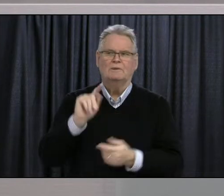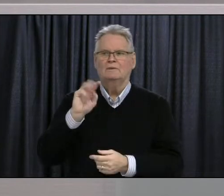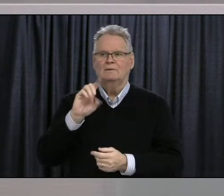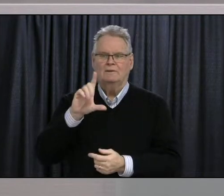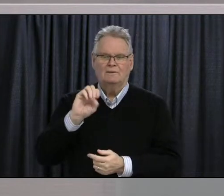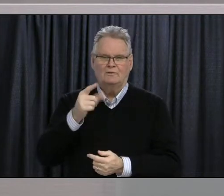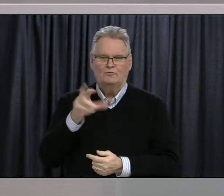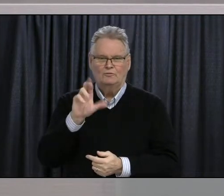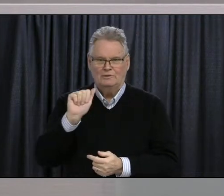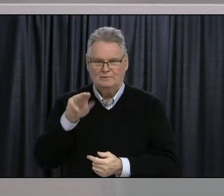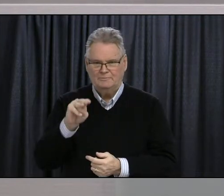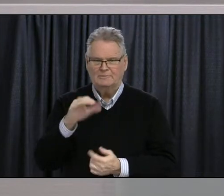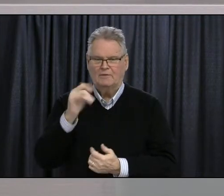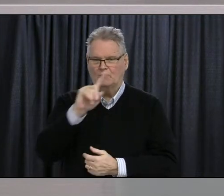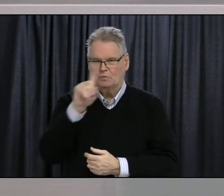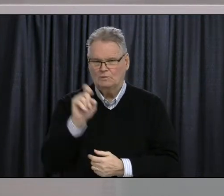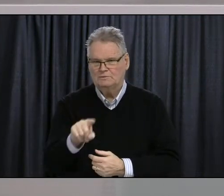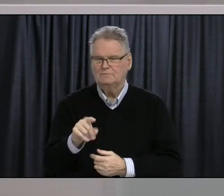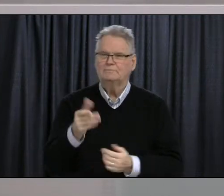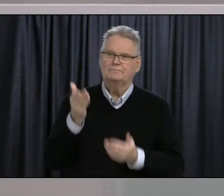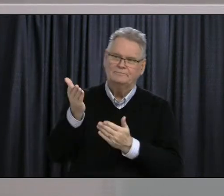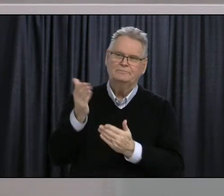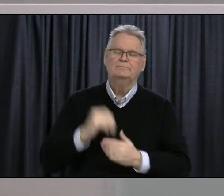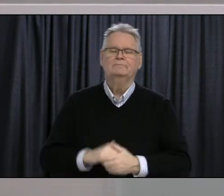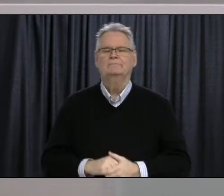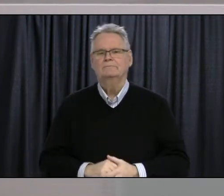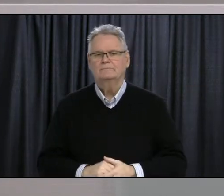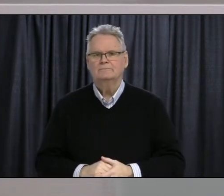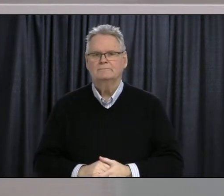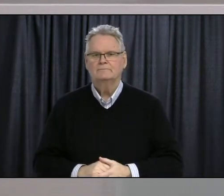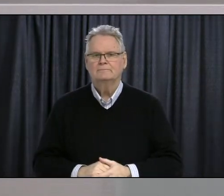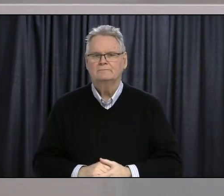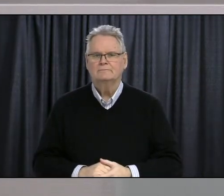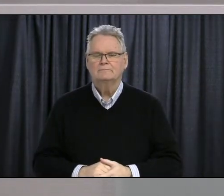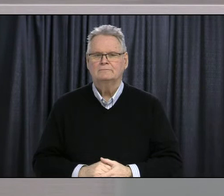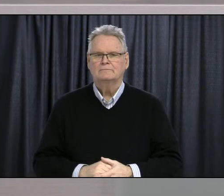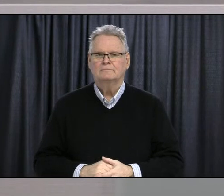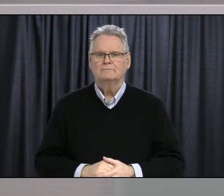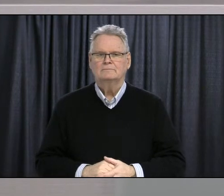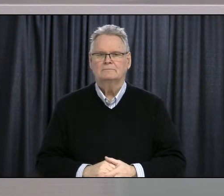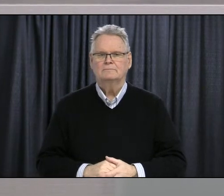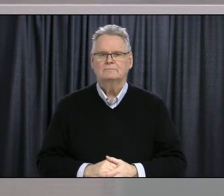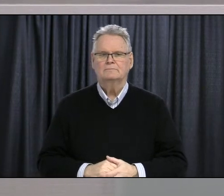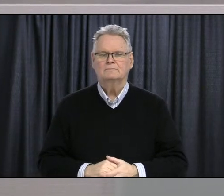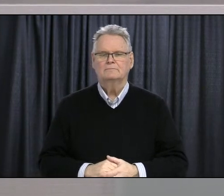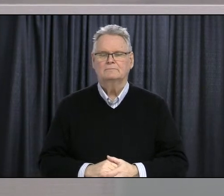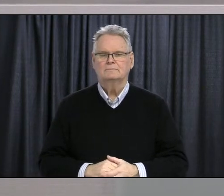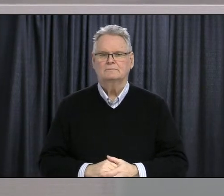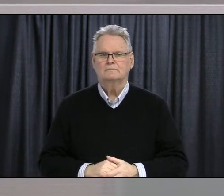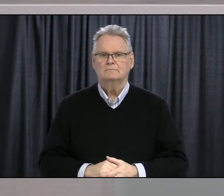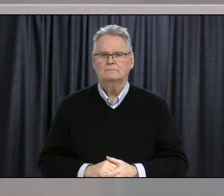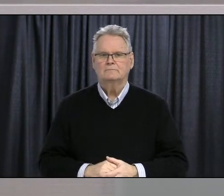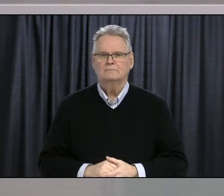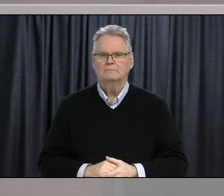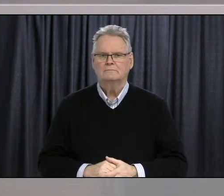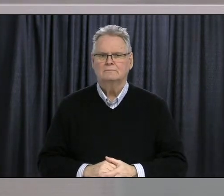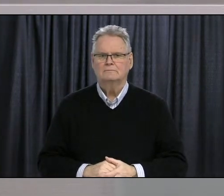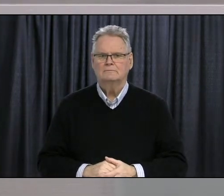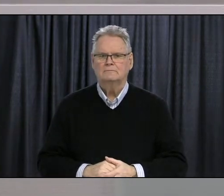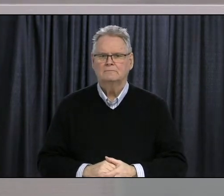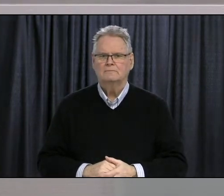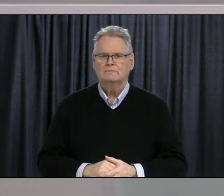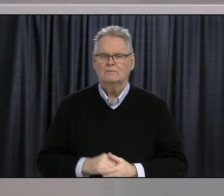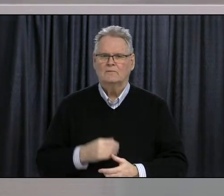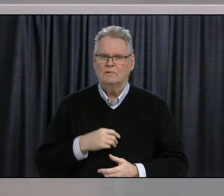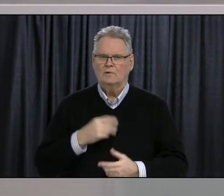Good afternoon. I wanted to follow up on Mark's question. Clearly, you don't encourage